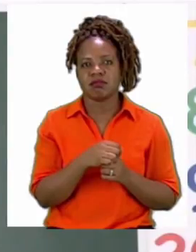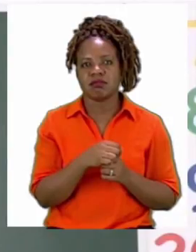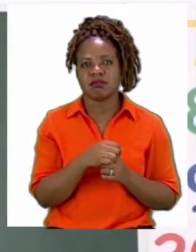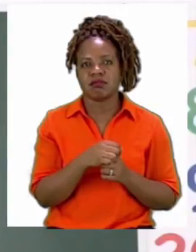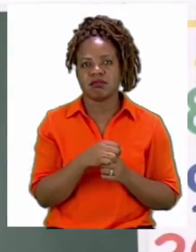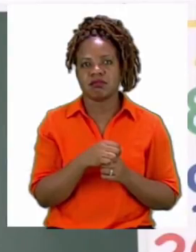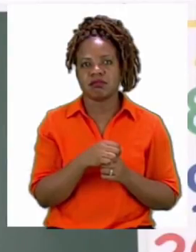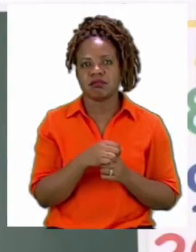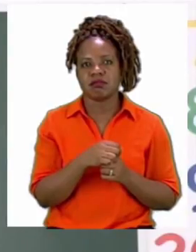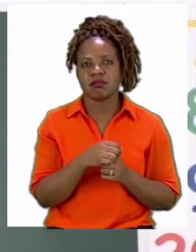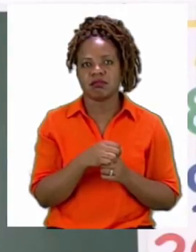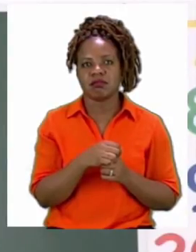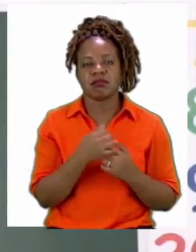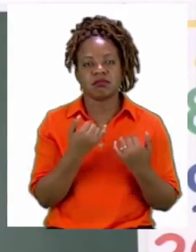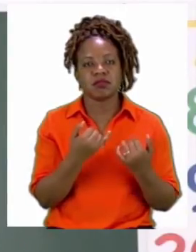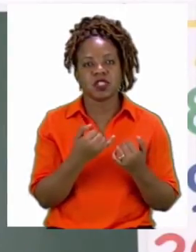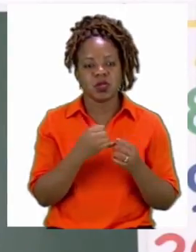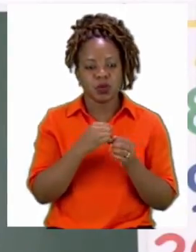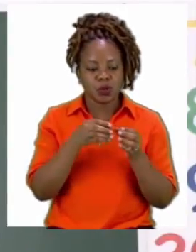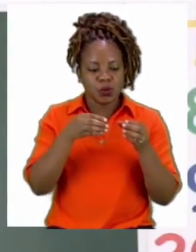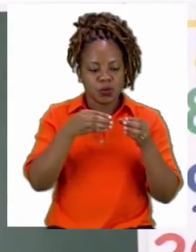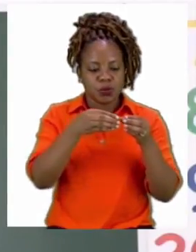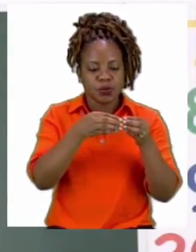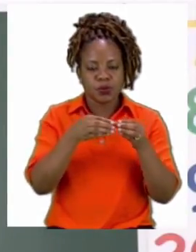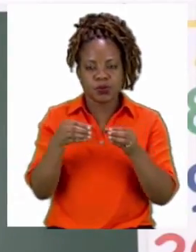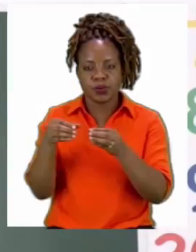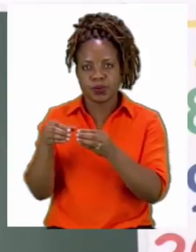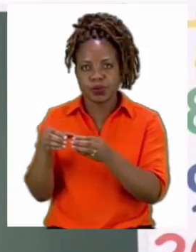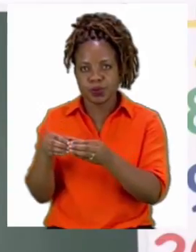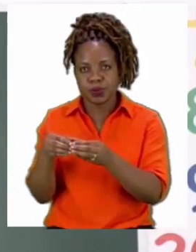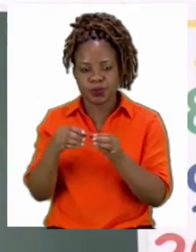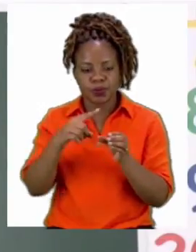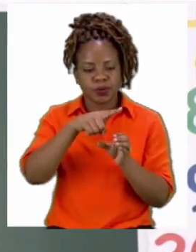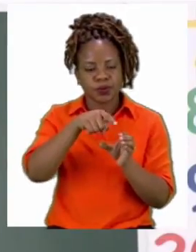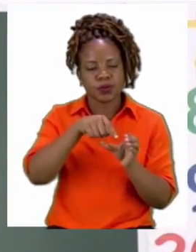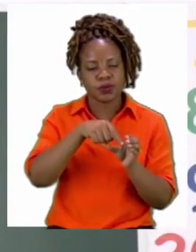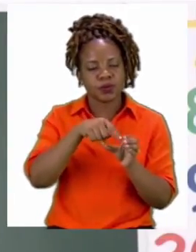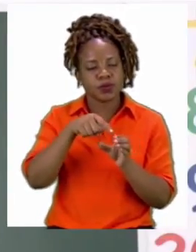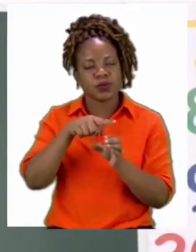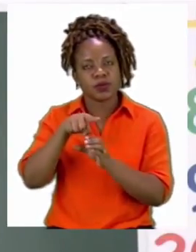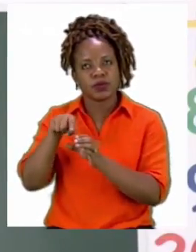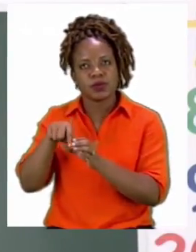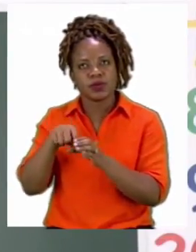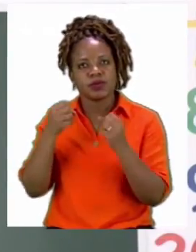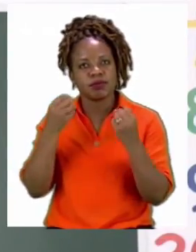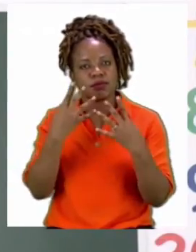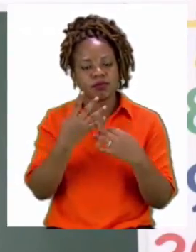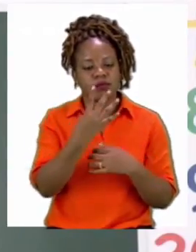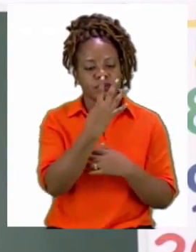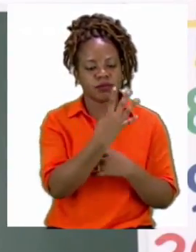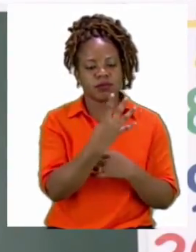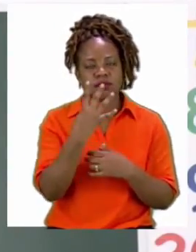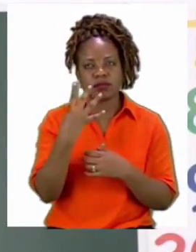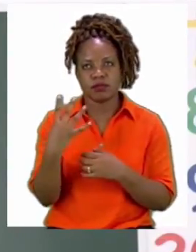3 things in our sets, we are going to put 4 things. So let us put 4. Are